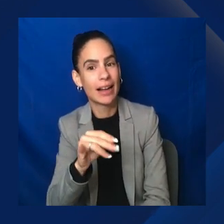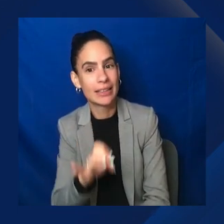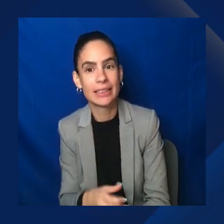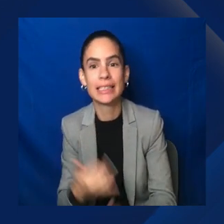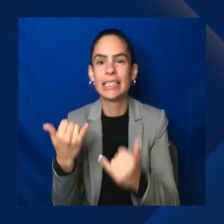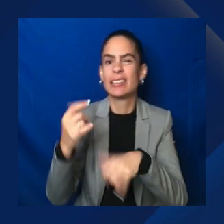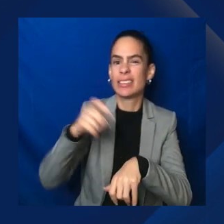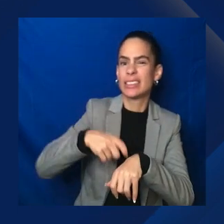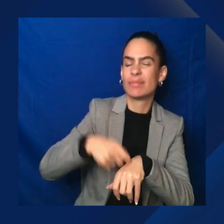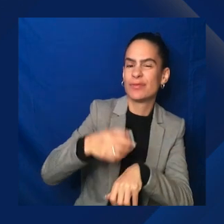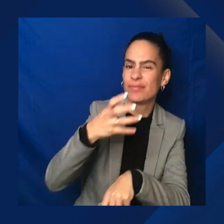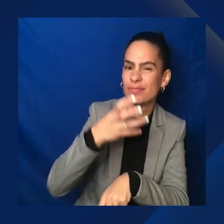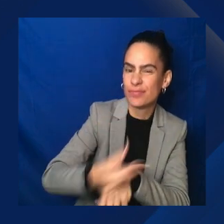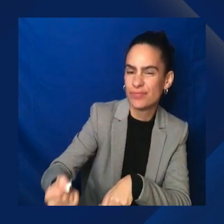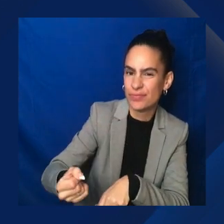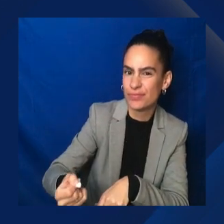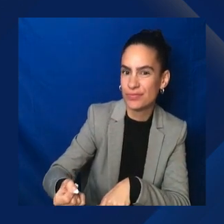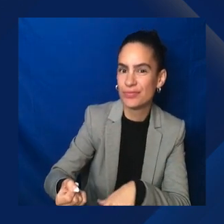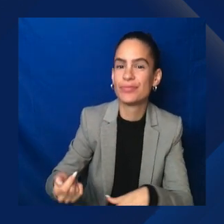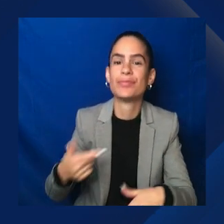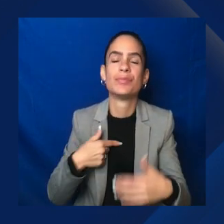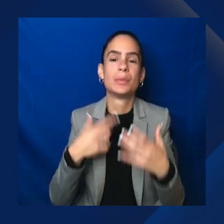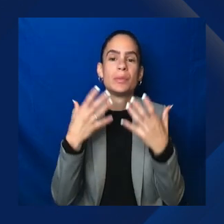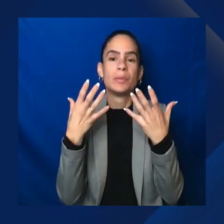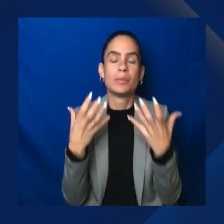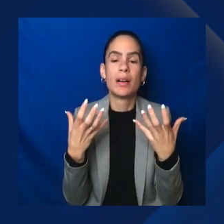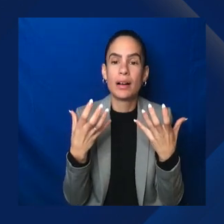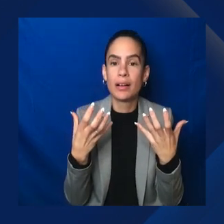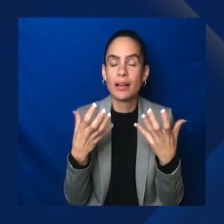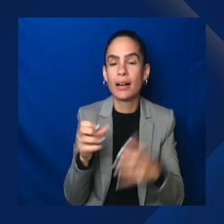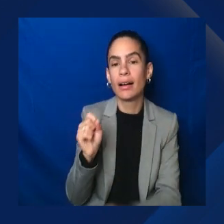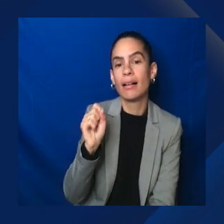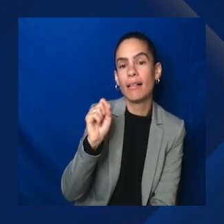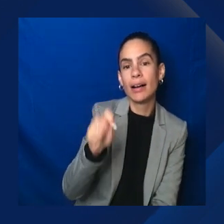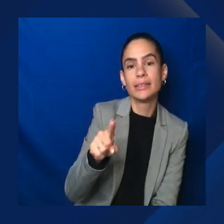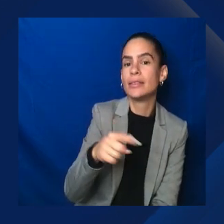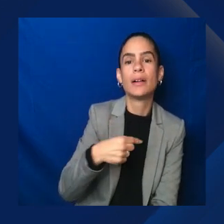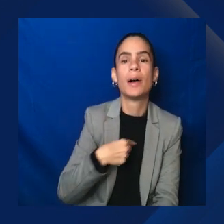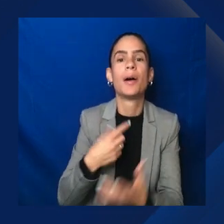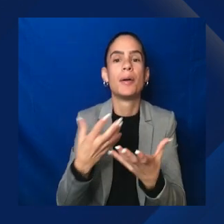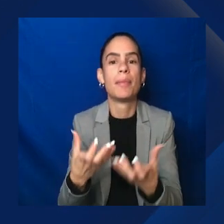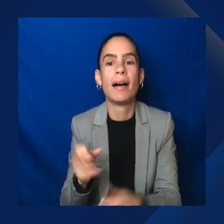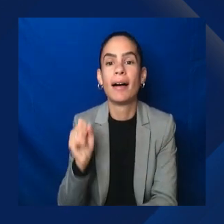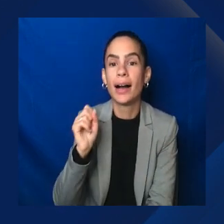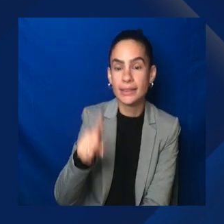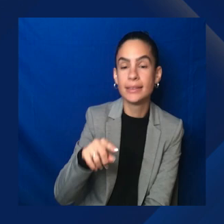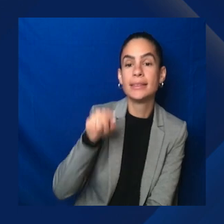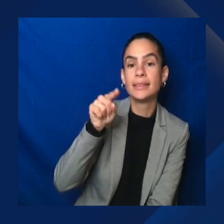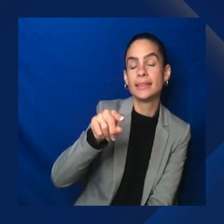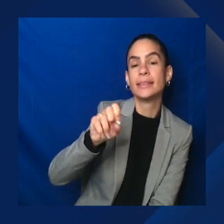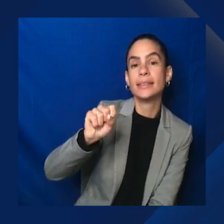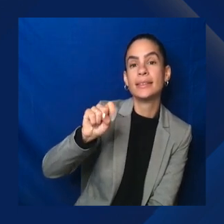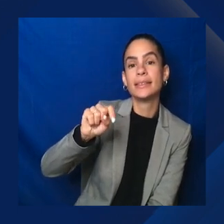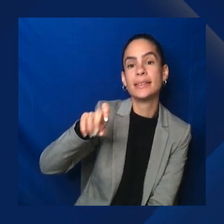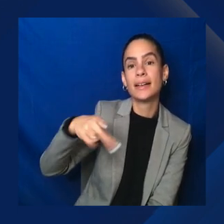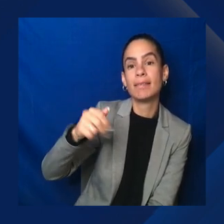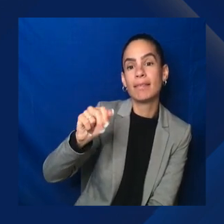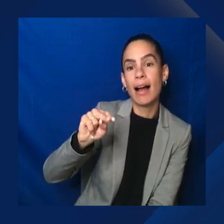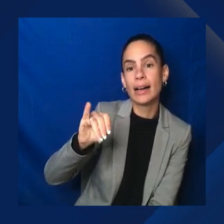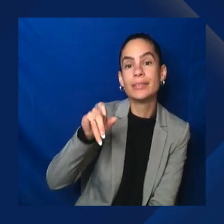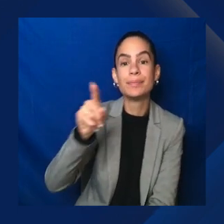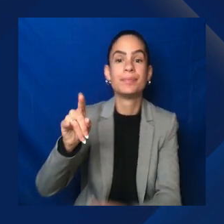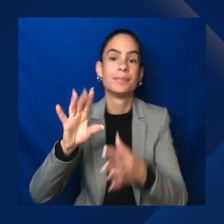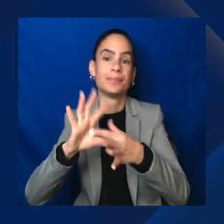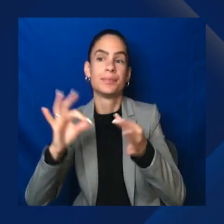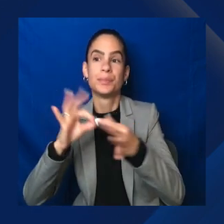I wanted to send this next question to Stephanie. You talked a little bit about the importance of community-based care. We just talked about how